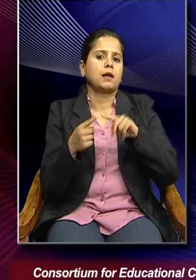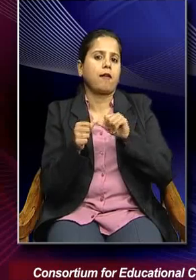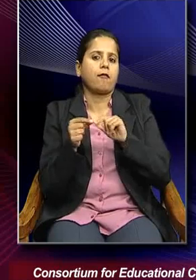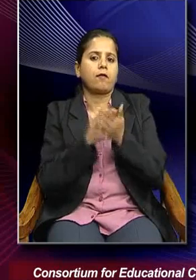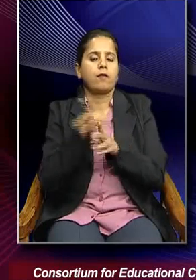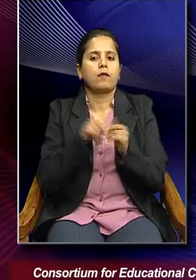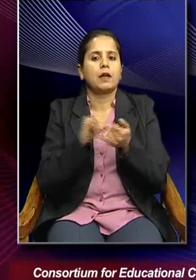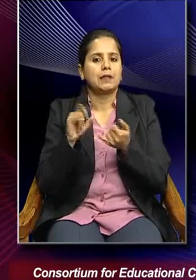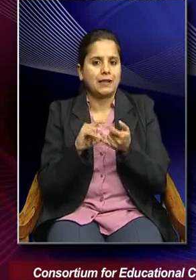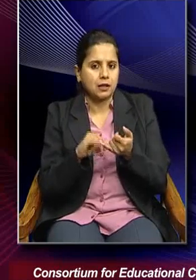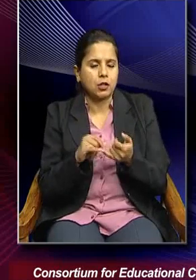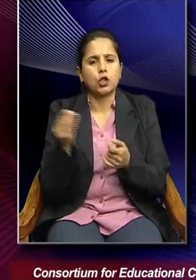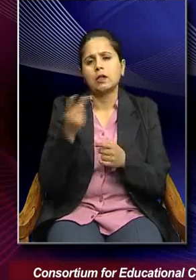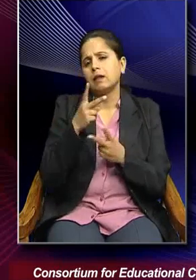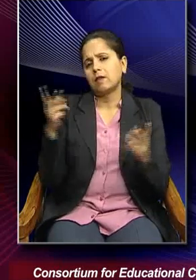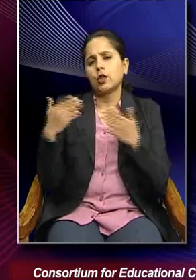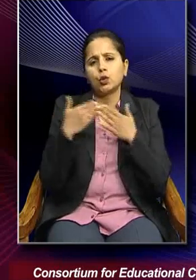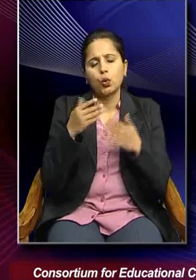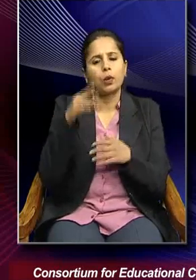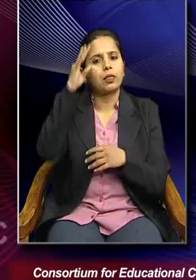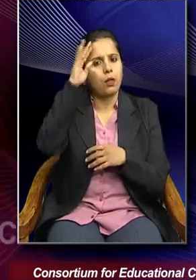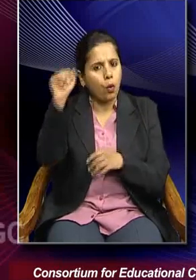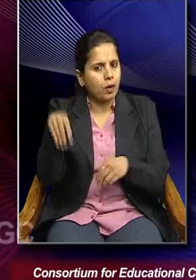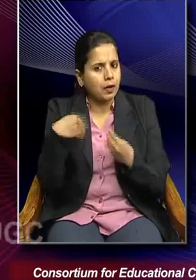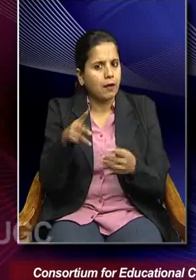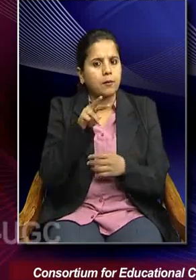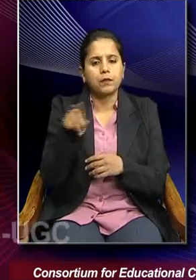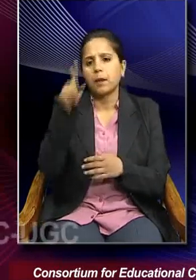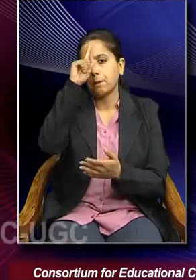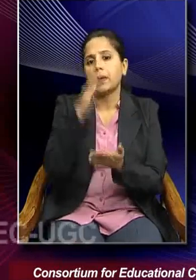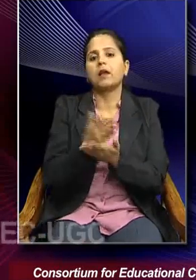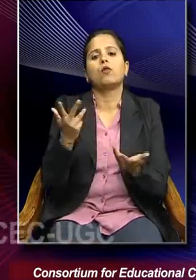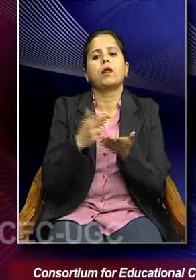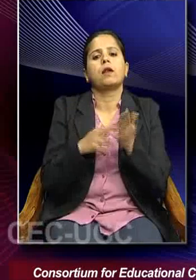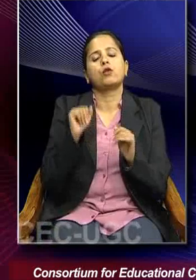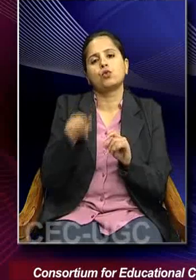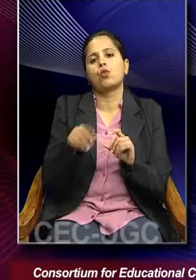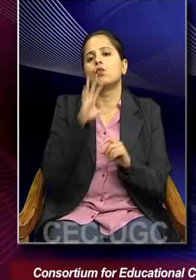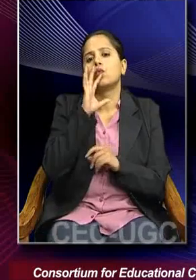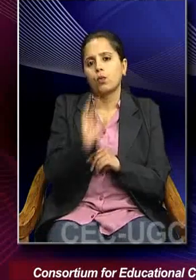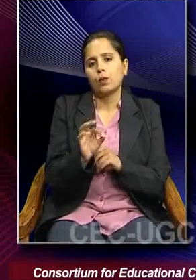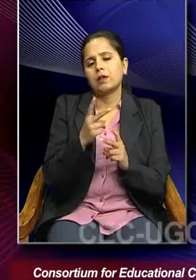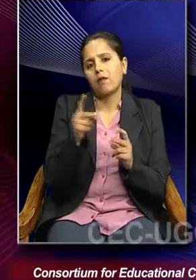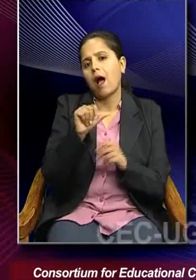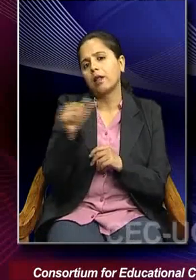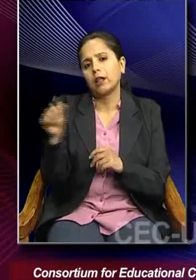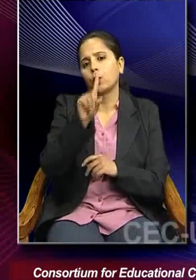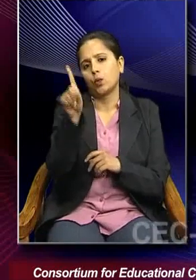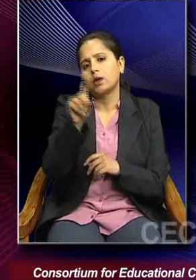schools give different theories on what they believe is the nature of reality, and to various other